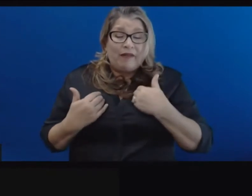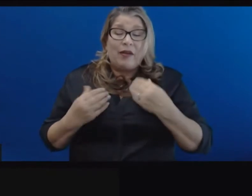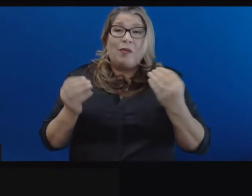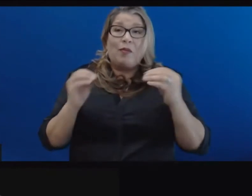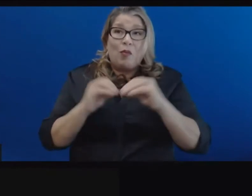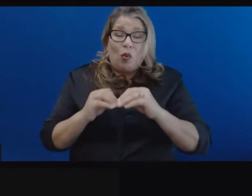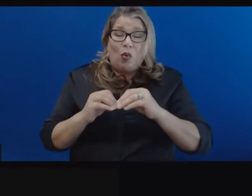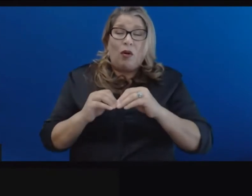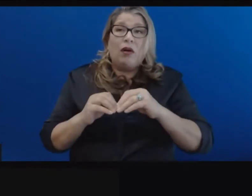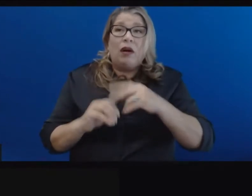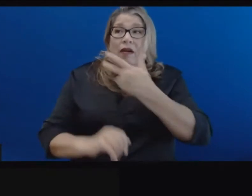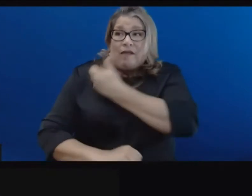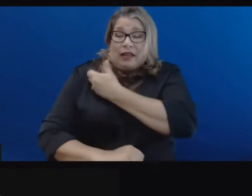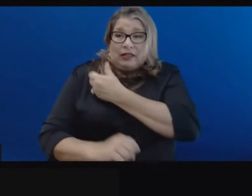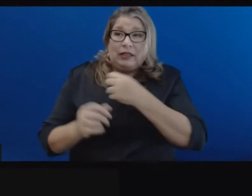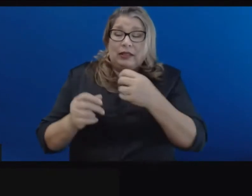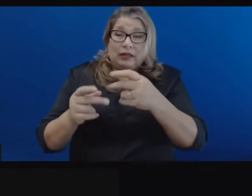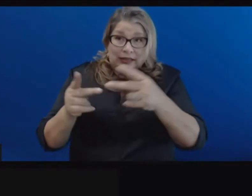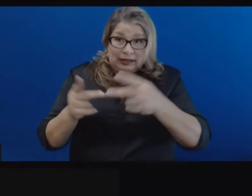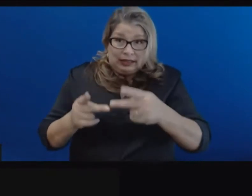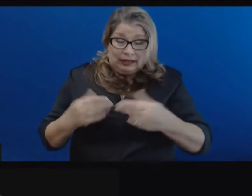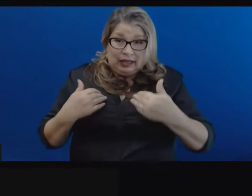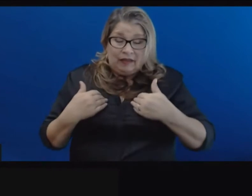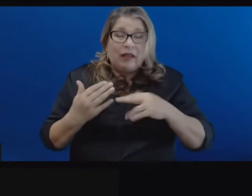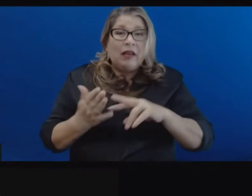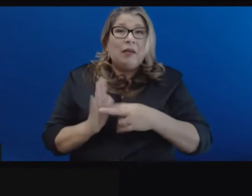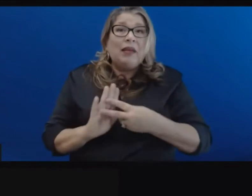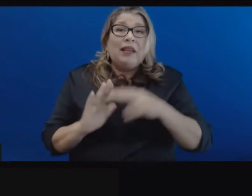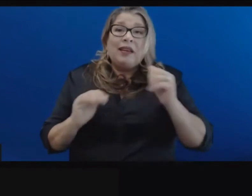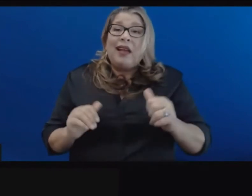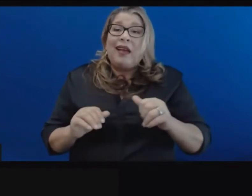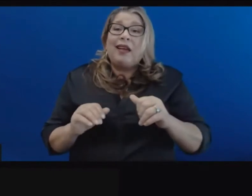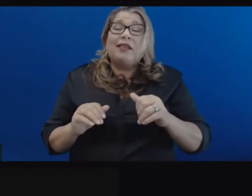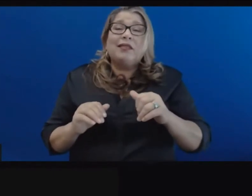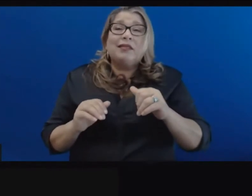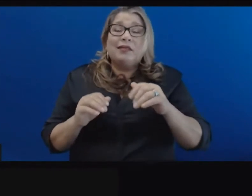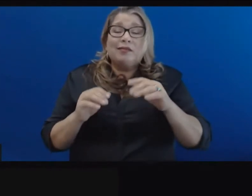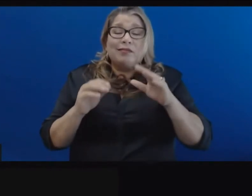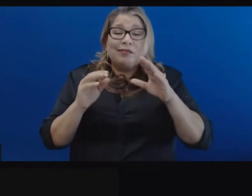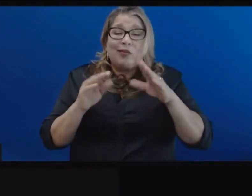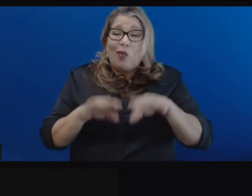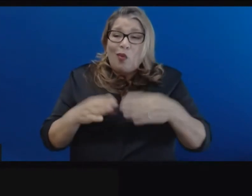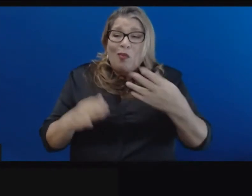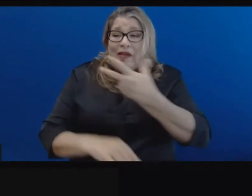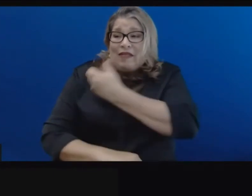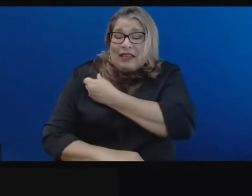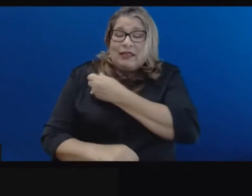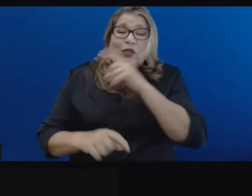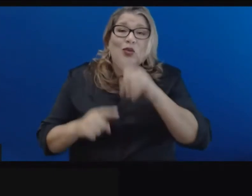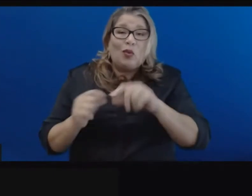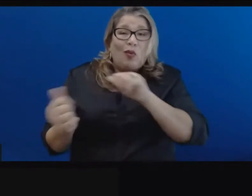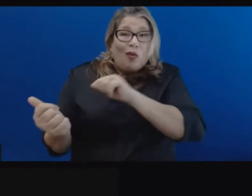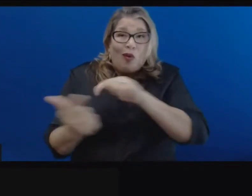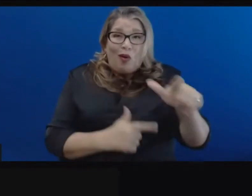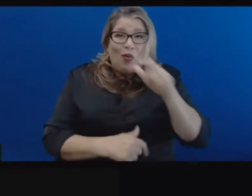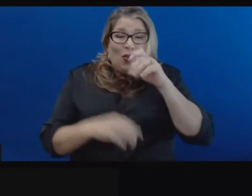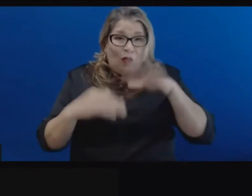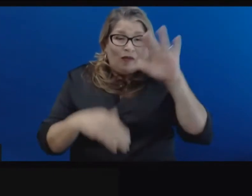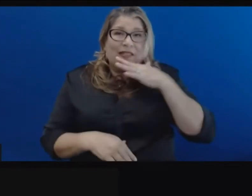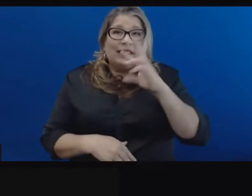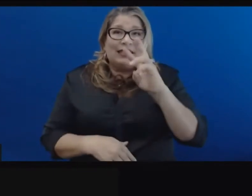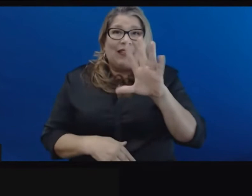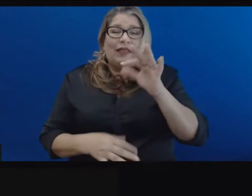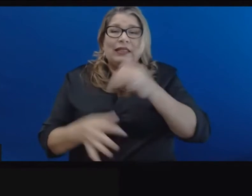state to open vaccines to all seniors 65 and over rather than divide seniors into different phases? Yeah,